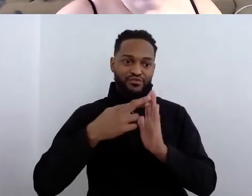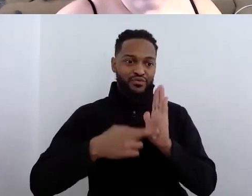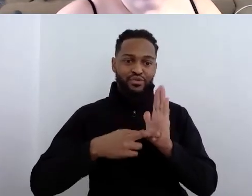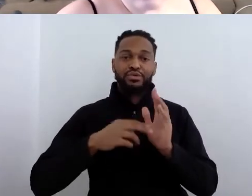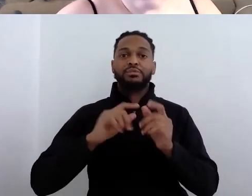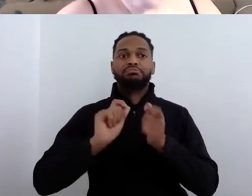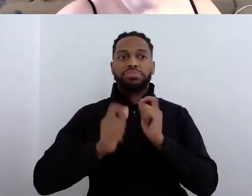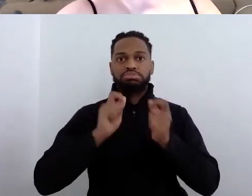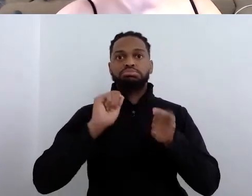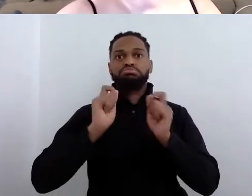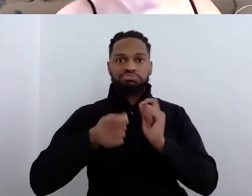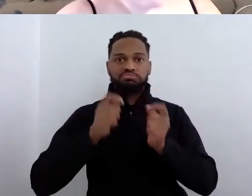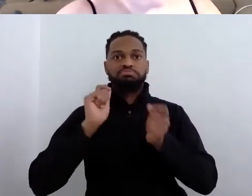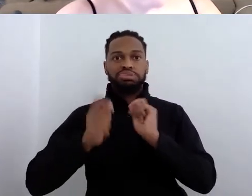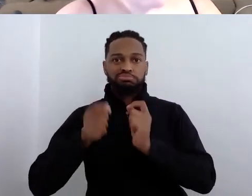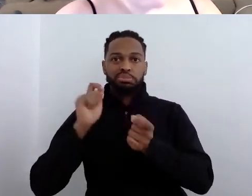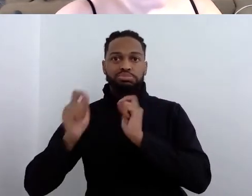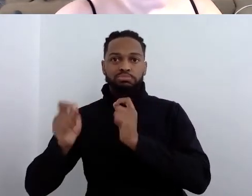So,